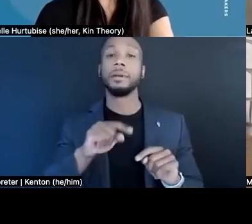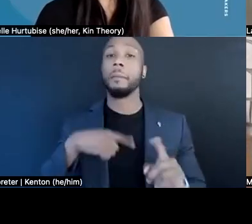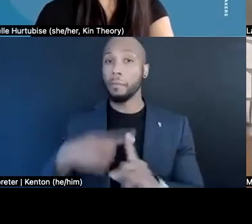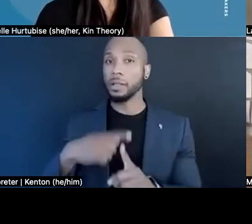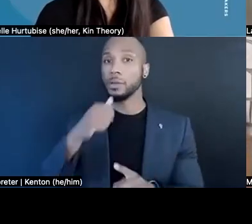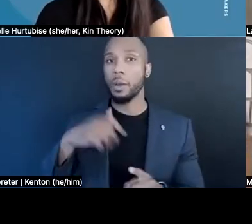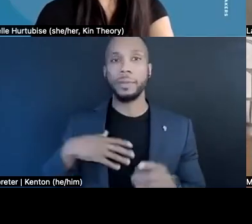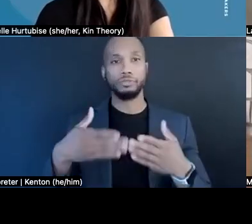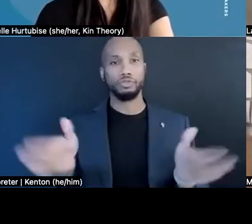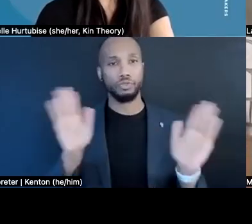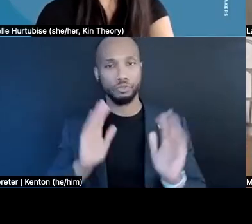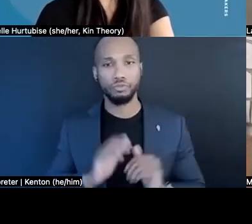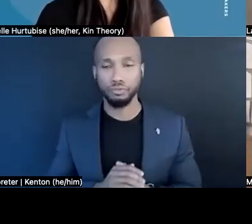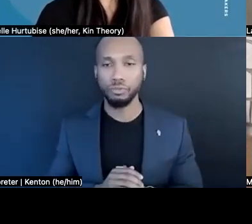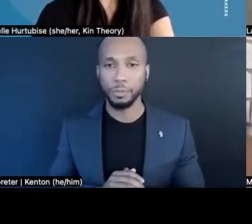en general, ¿no?